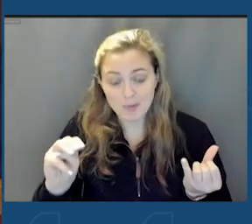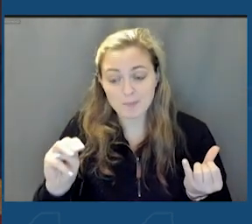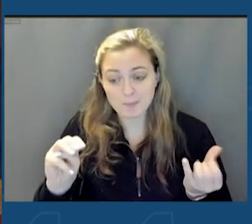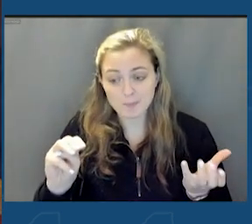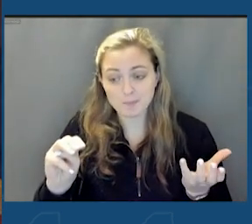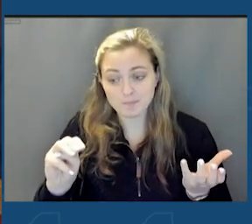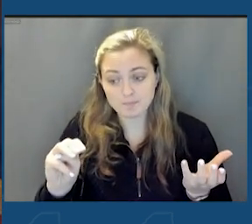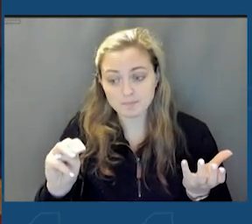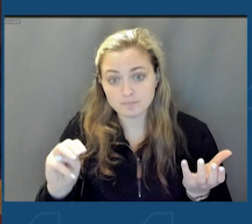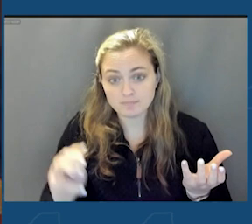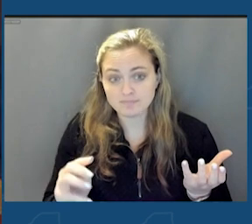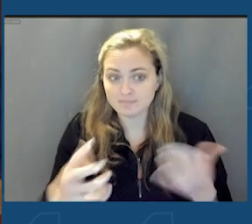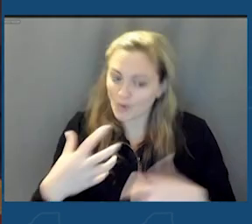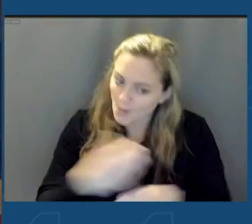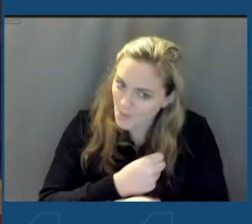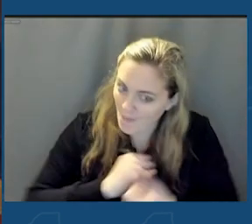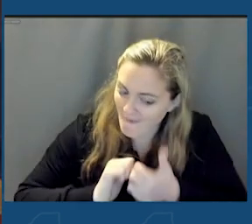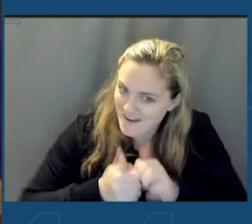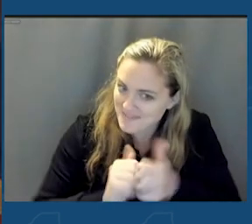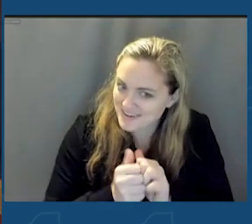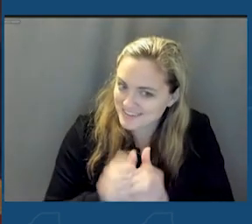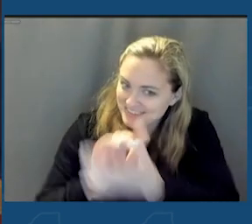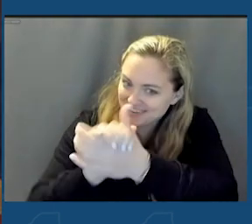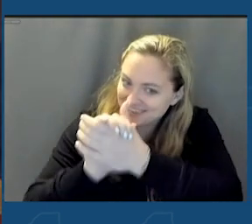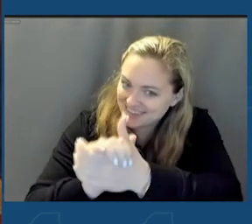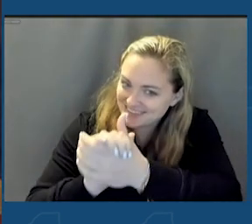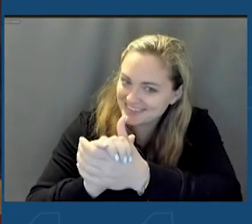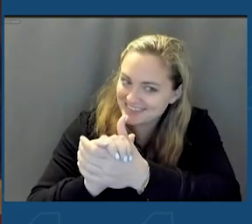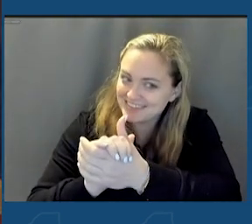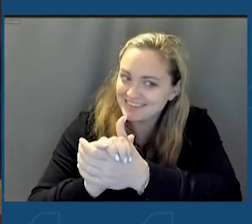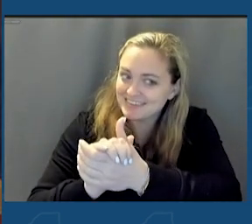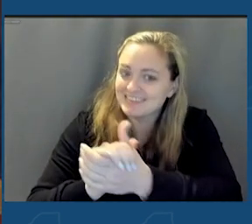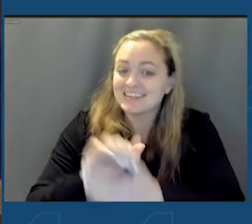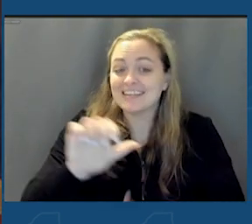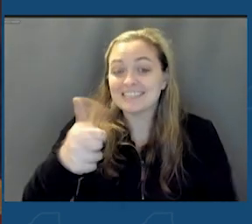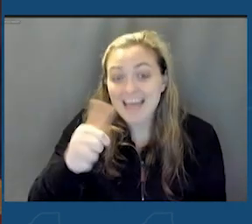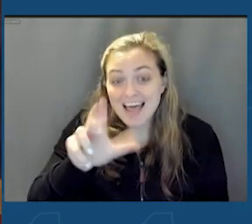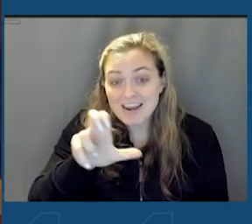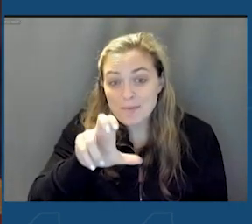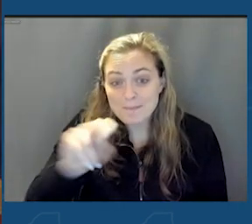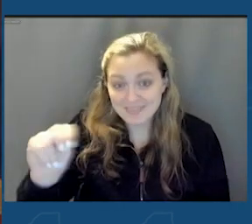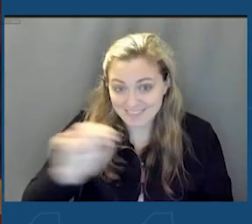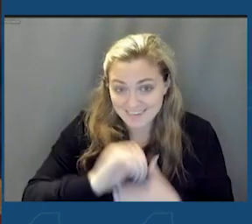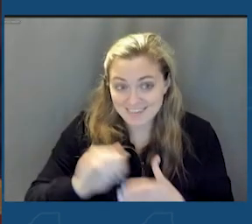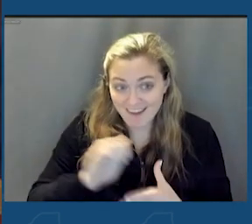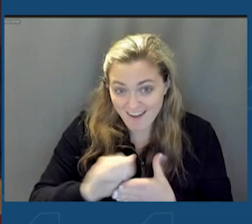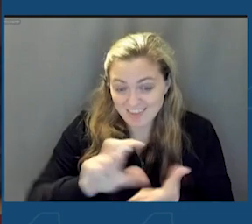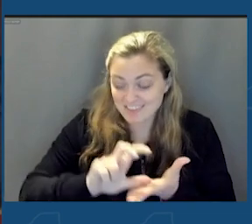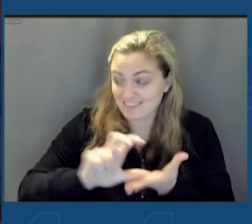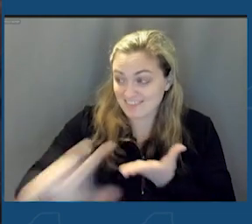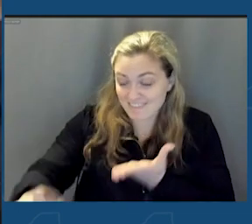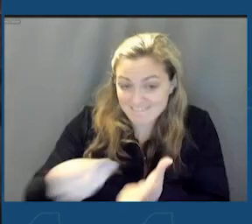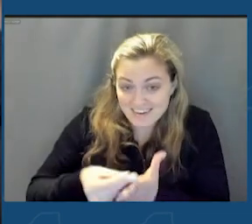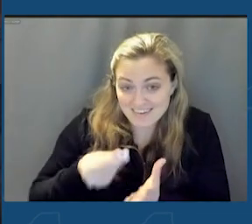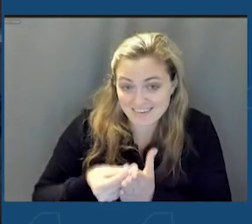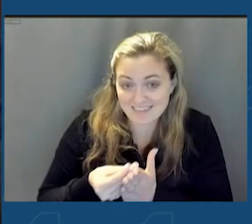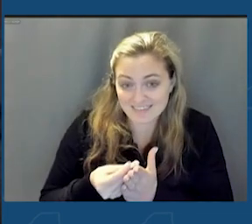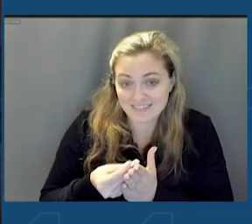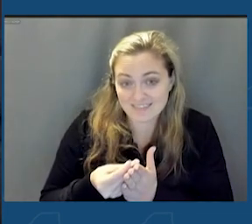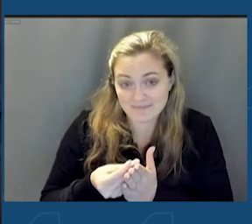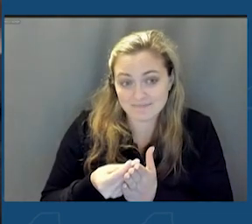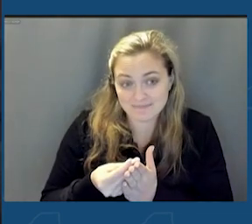won a competition, congratulations, and will receive $10 million in funding.